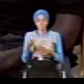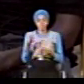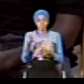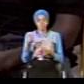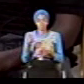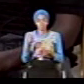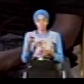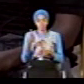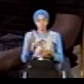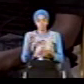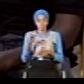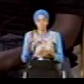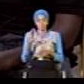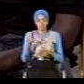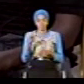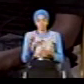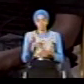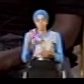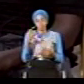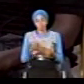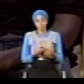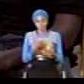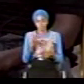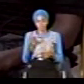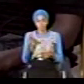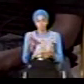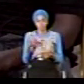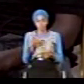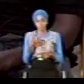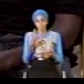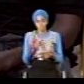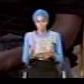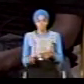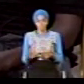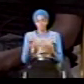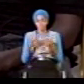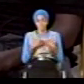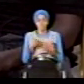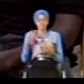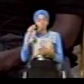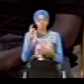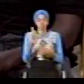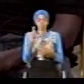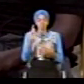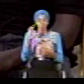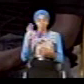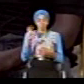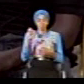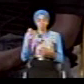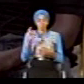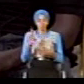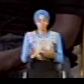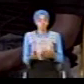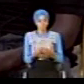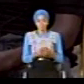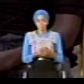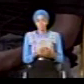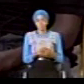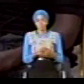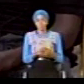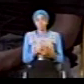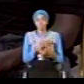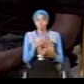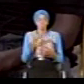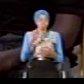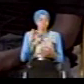Moezeji from Enugu. She had ulcer, nose bleeding, stroke, and